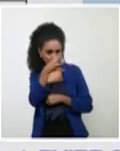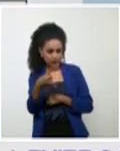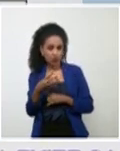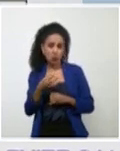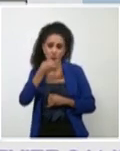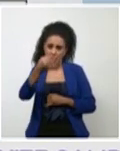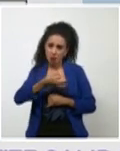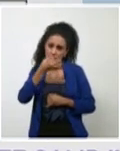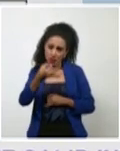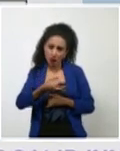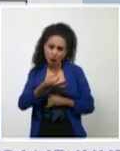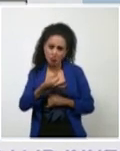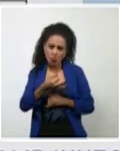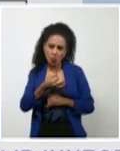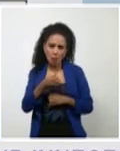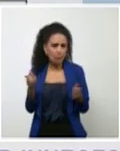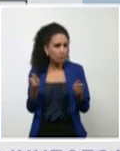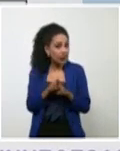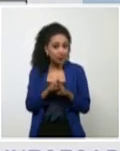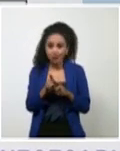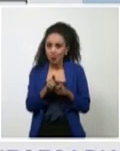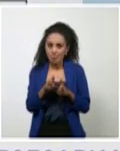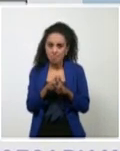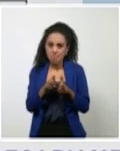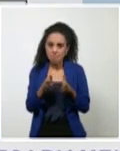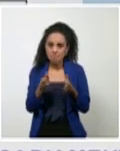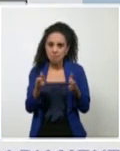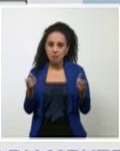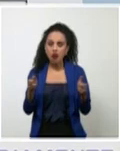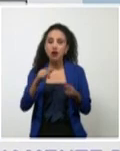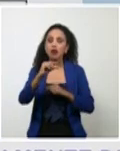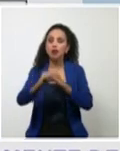5,175,476 confirmed cases. As you can see, the number